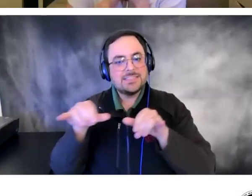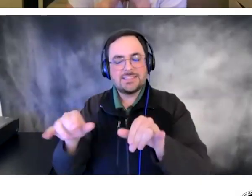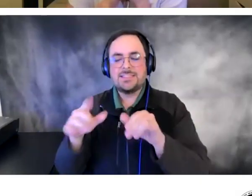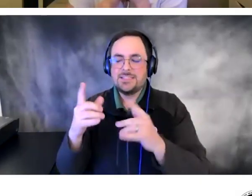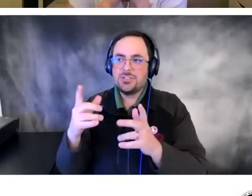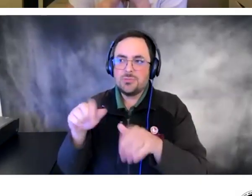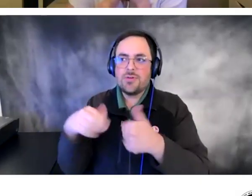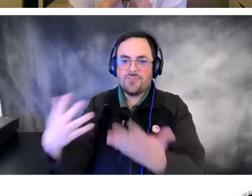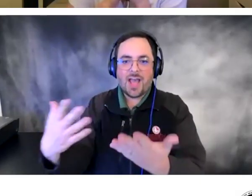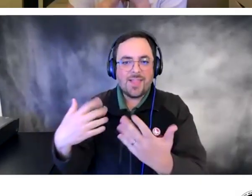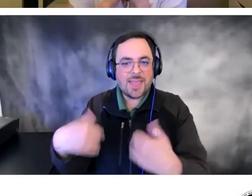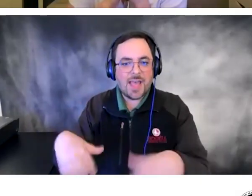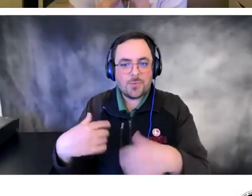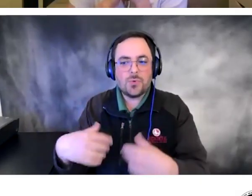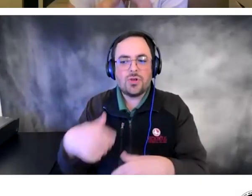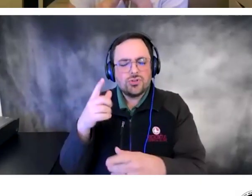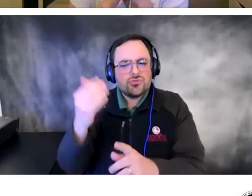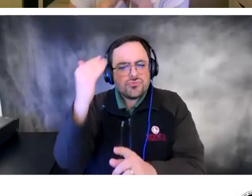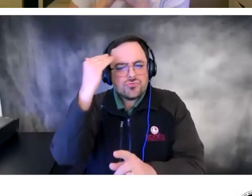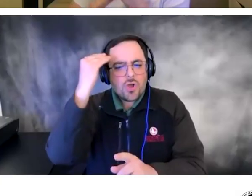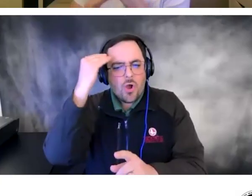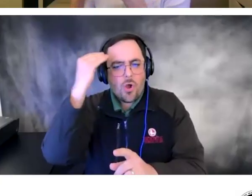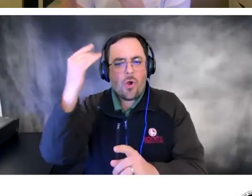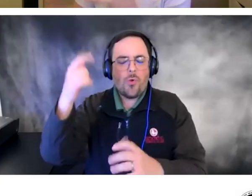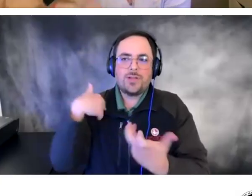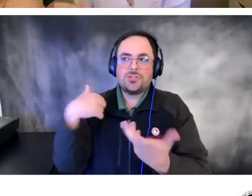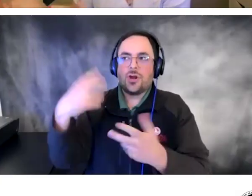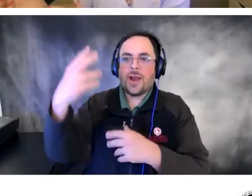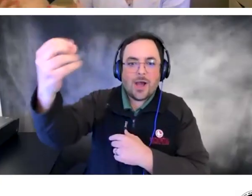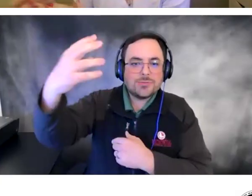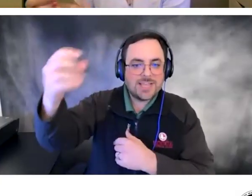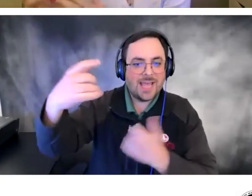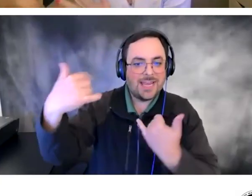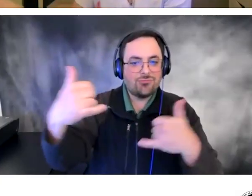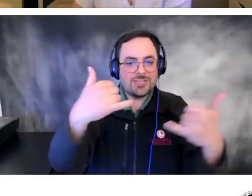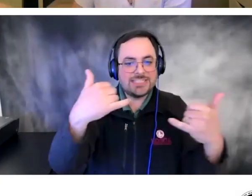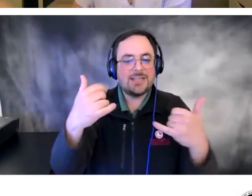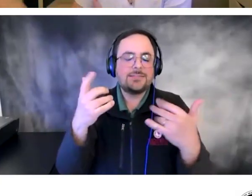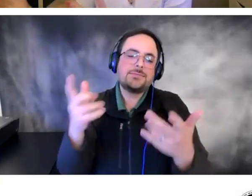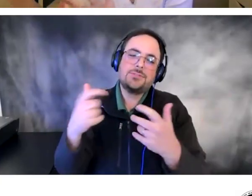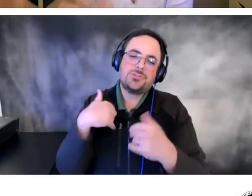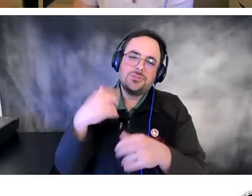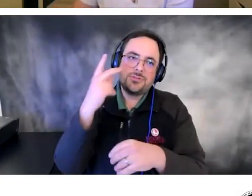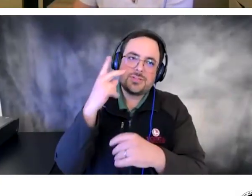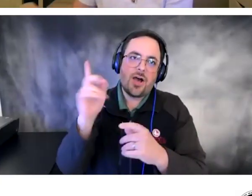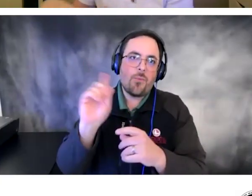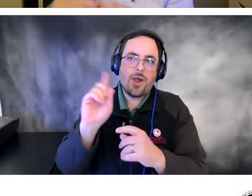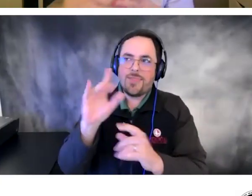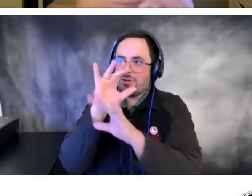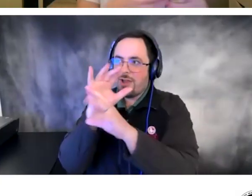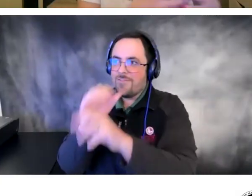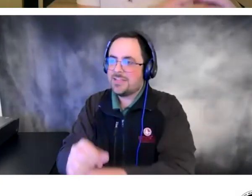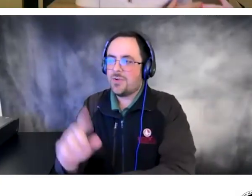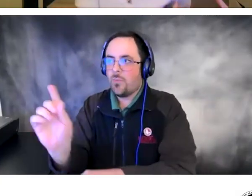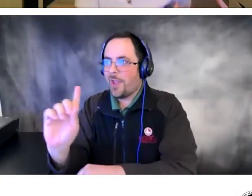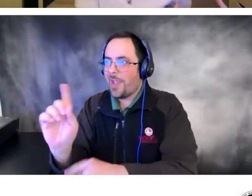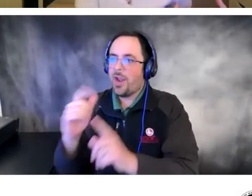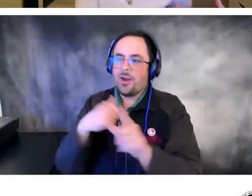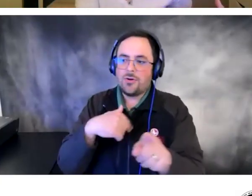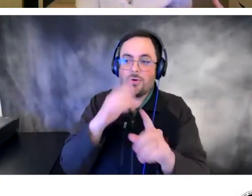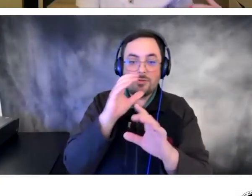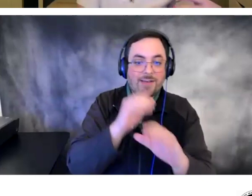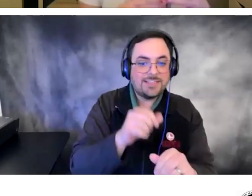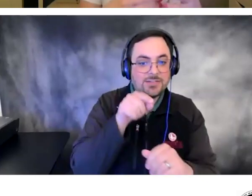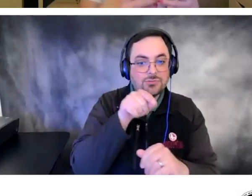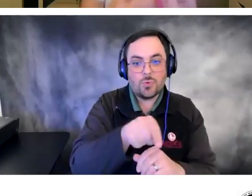you provide that consistent piece. Like, Yeah, like when you're outside at recess, you saw whether or not they gravitated to the sandbox, or if they